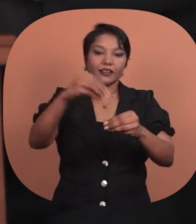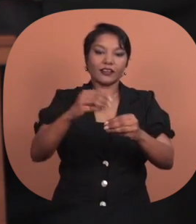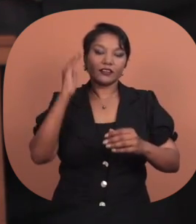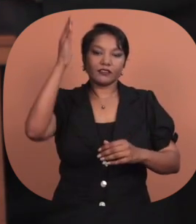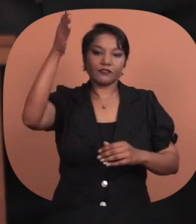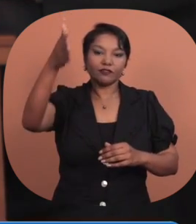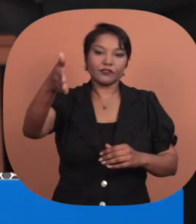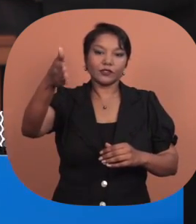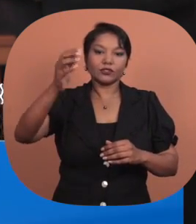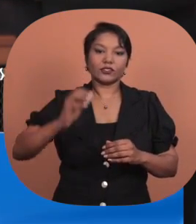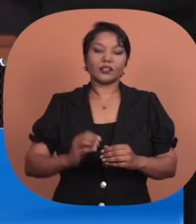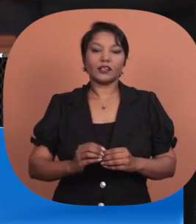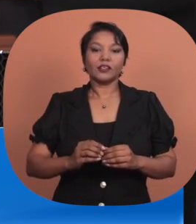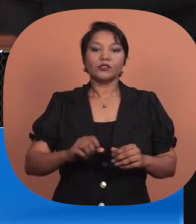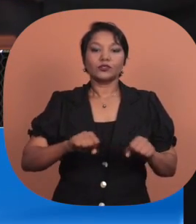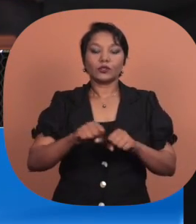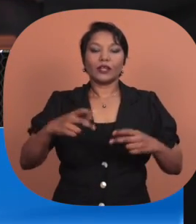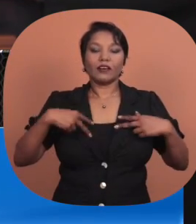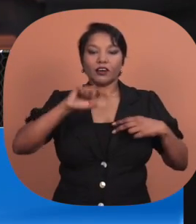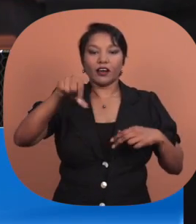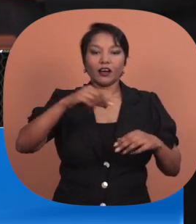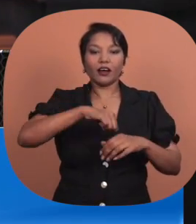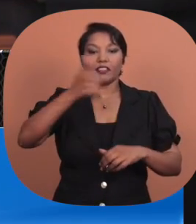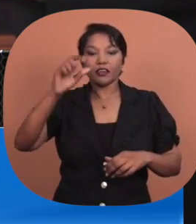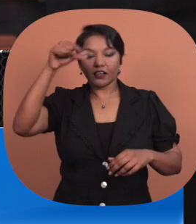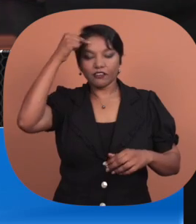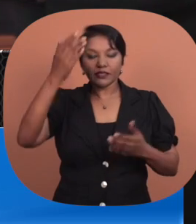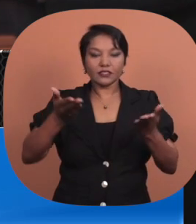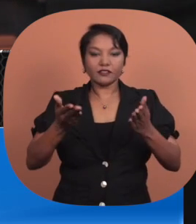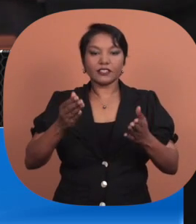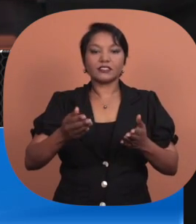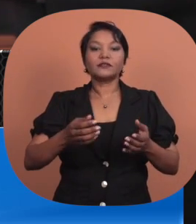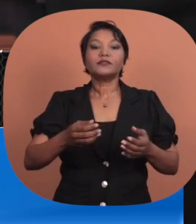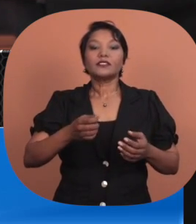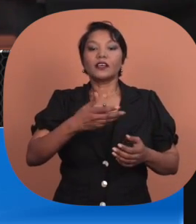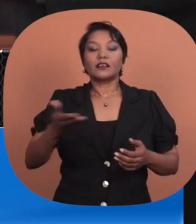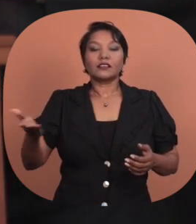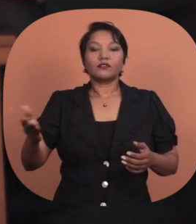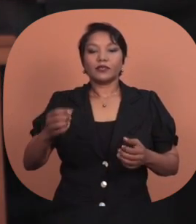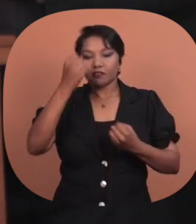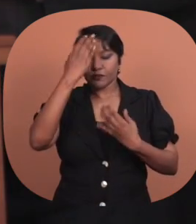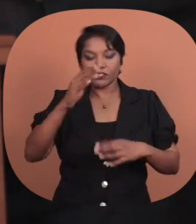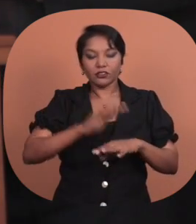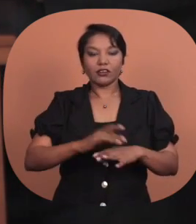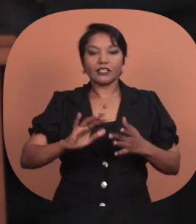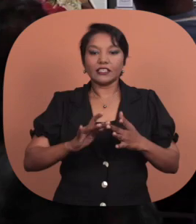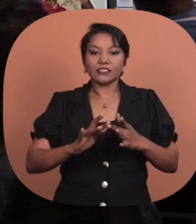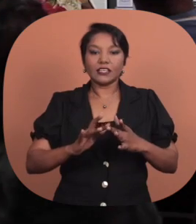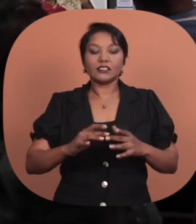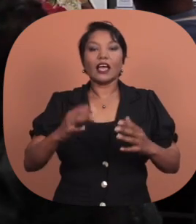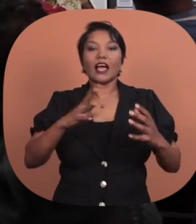a number of other government service offerings, as well as the implementation and strengthening of services and